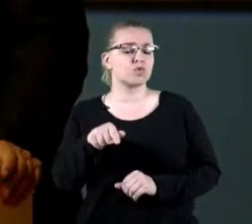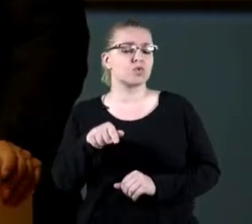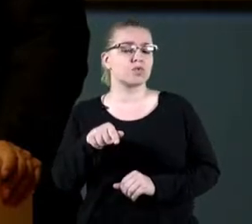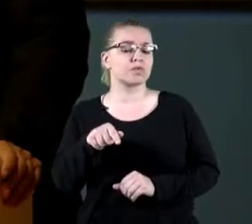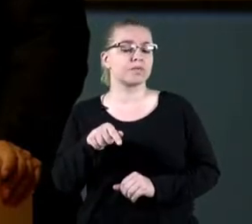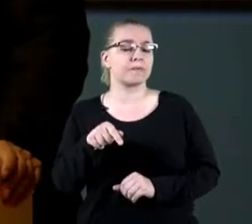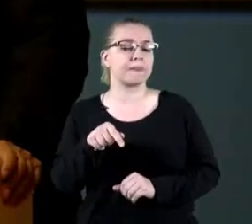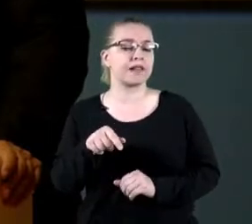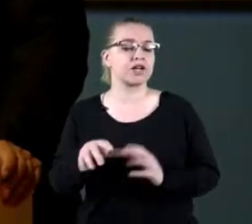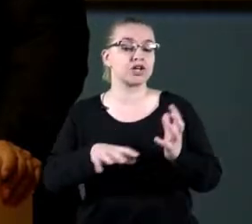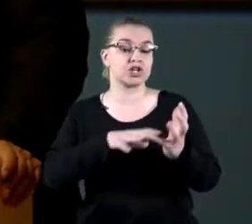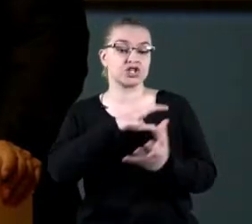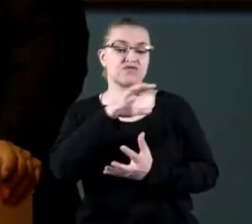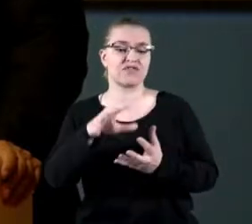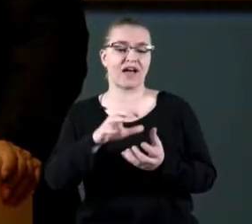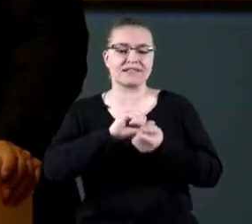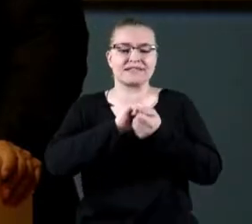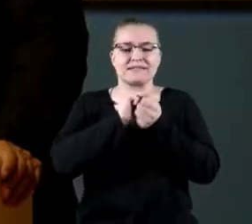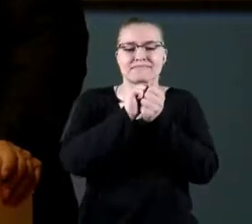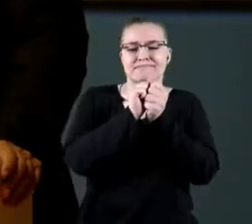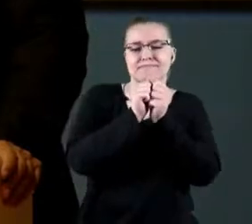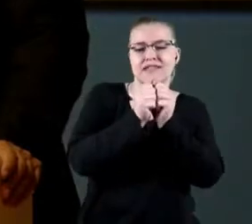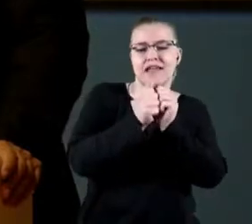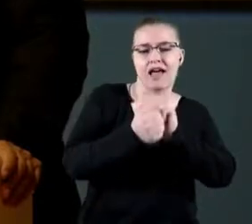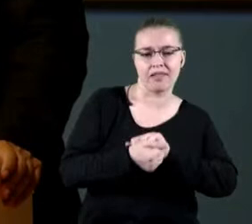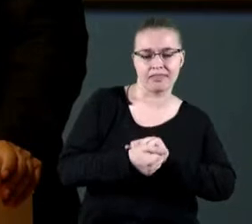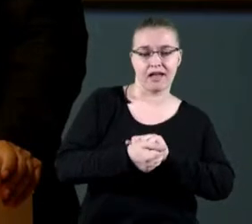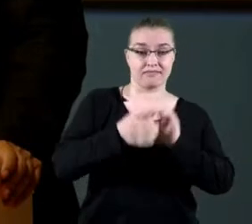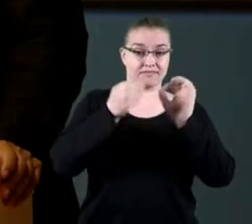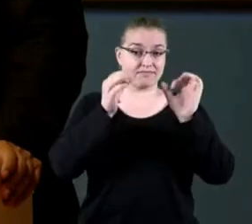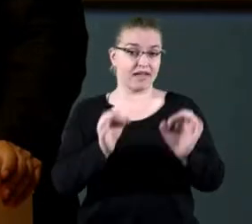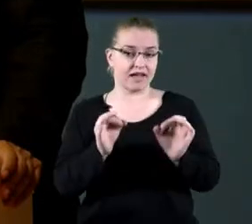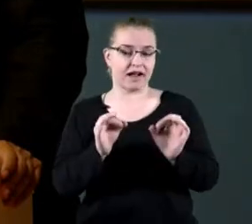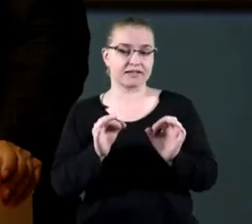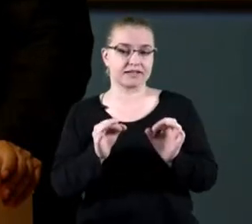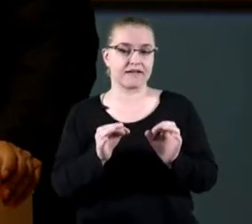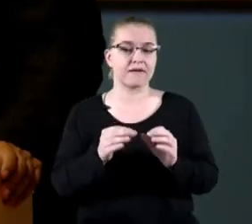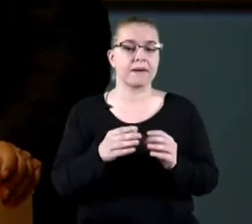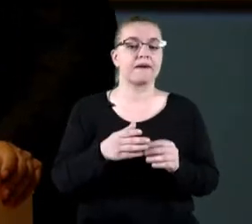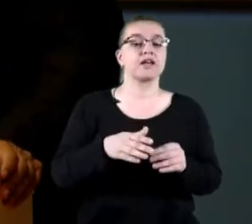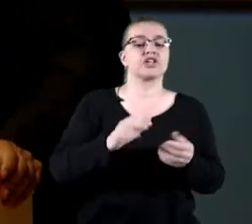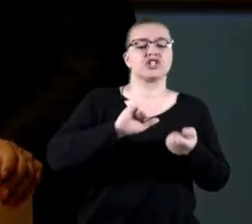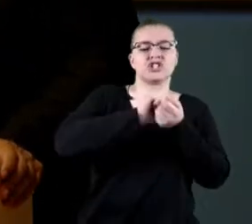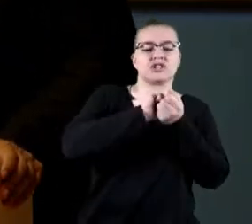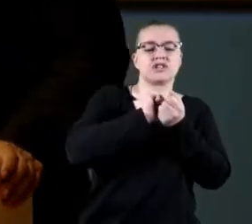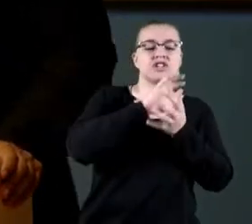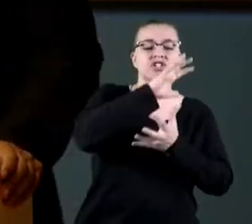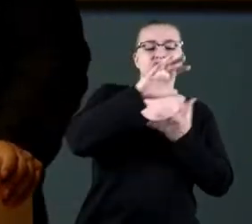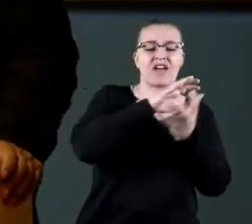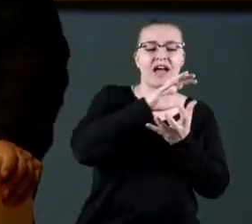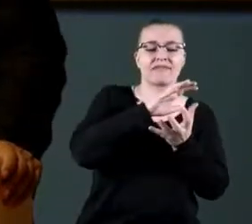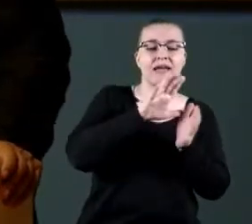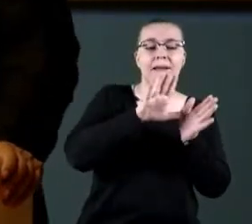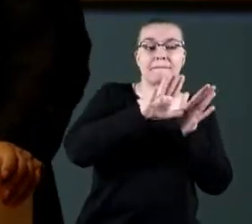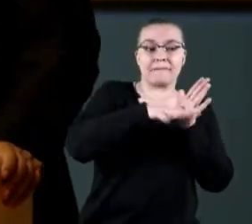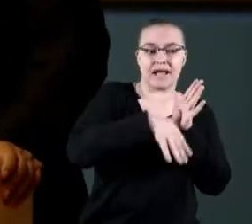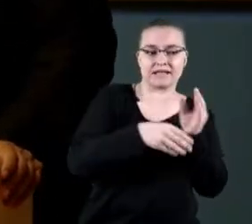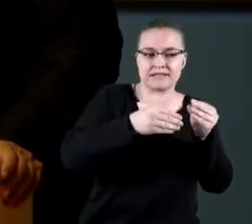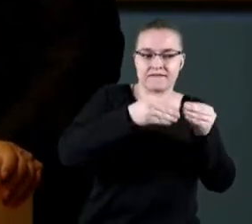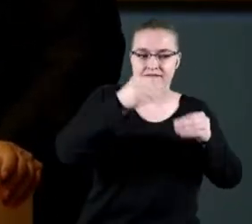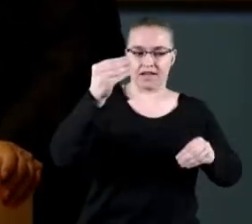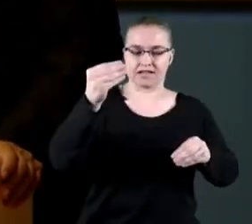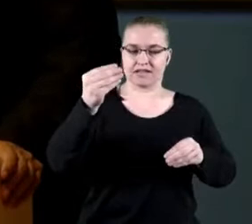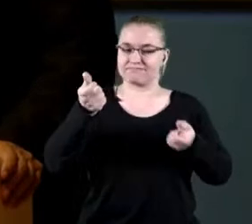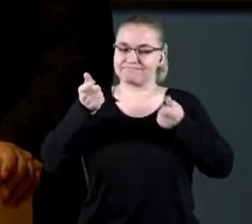urbanizing. It's more urban than rural at the moment, and this trend is not going to change. So from one side, we